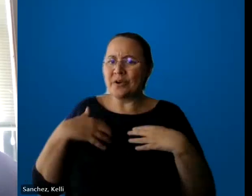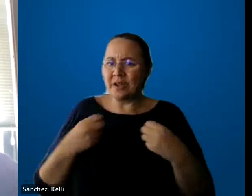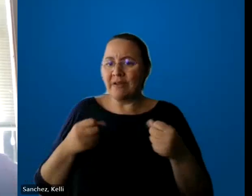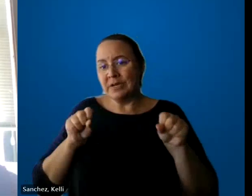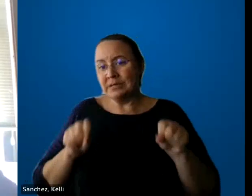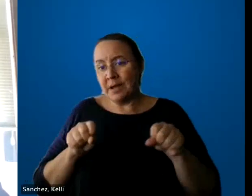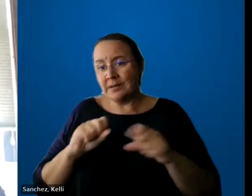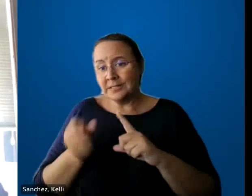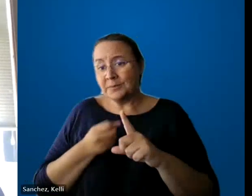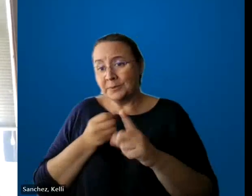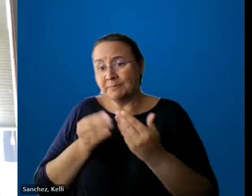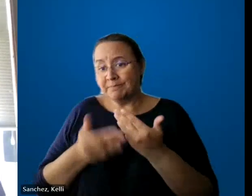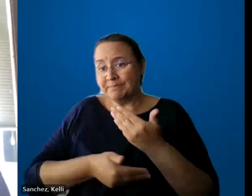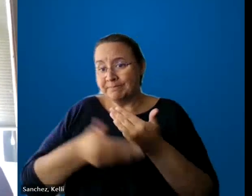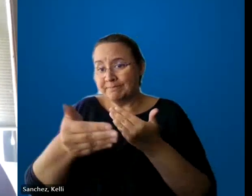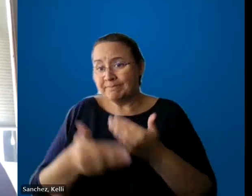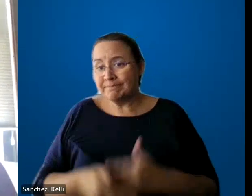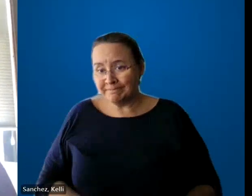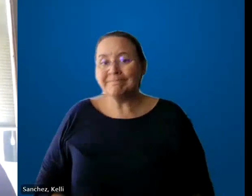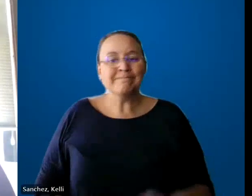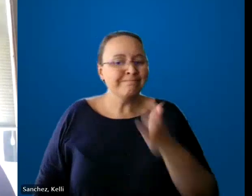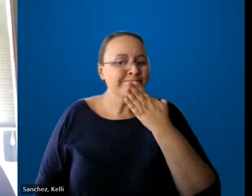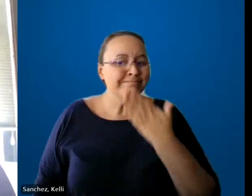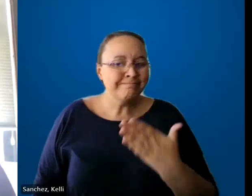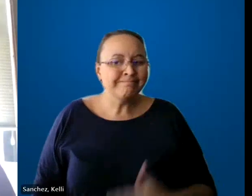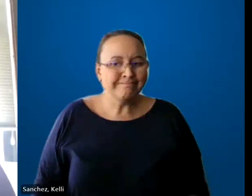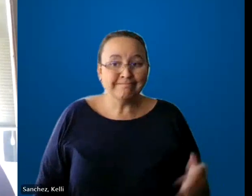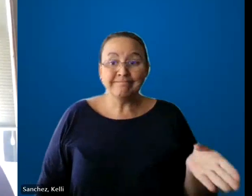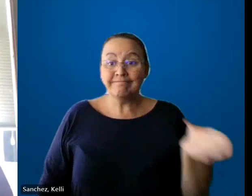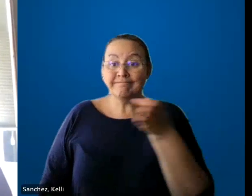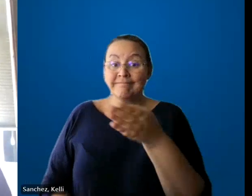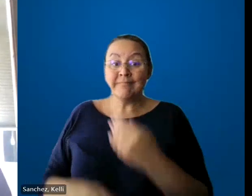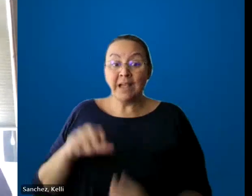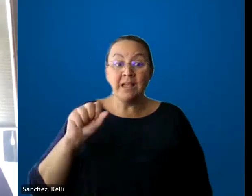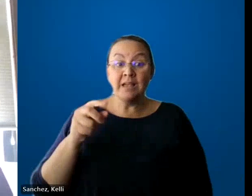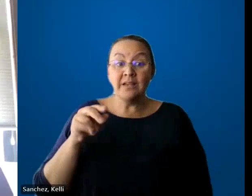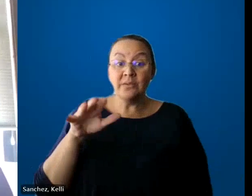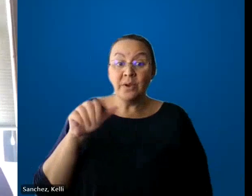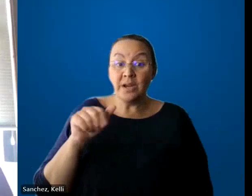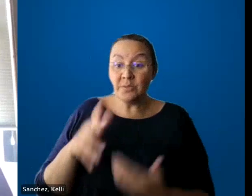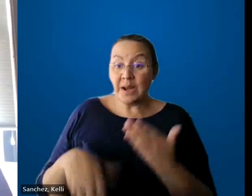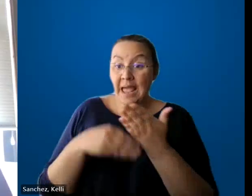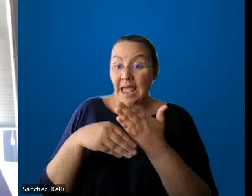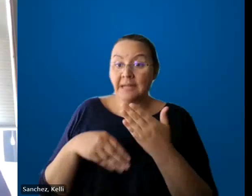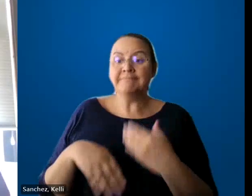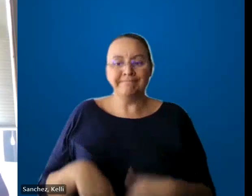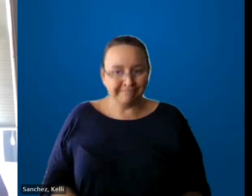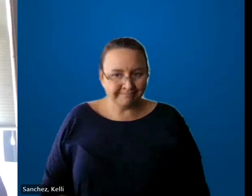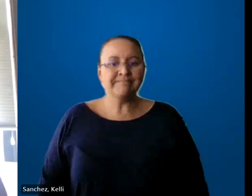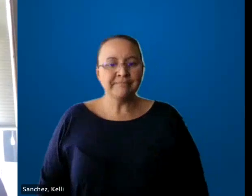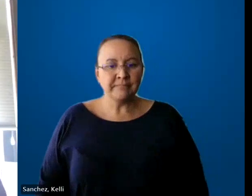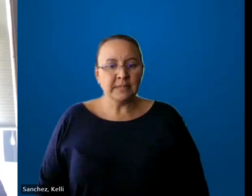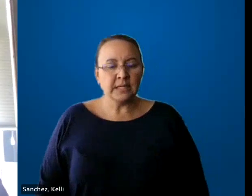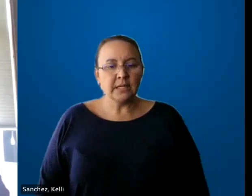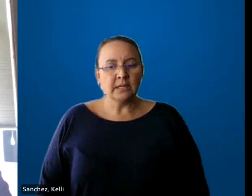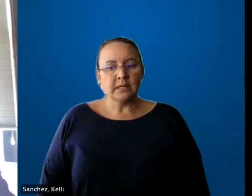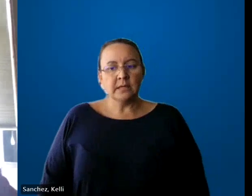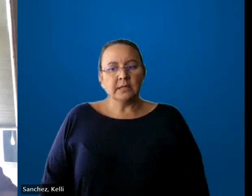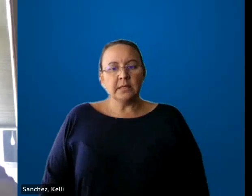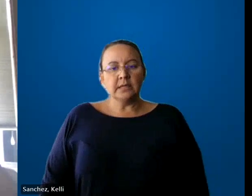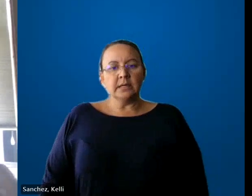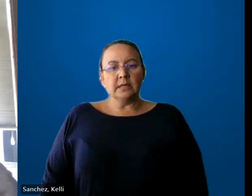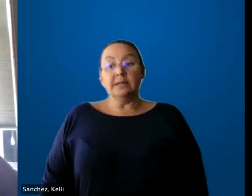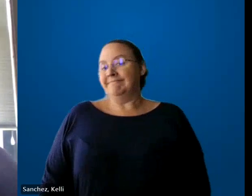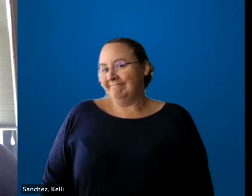possible. Thank you so much. Soraya, do you have anything you'd like to add? Yeah, absolutely. I was just going to say,